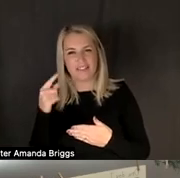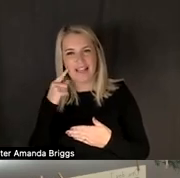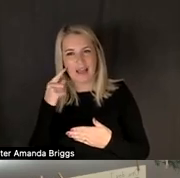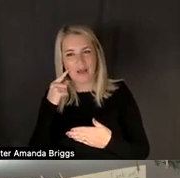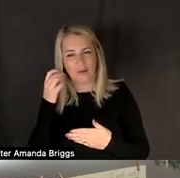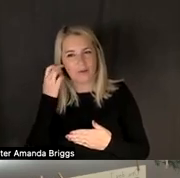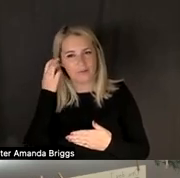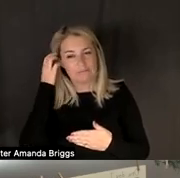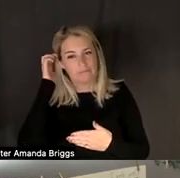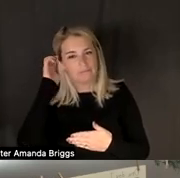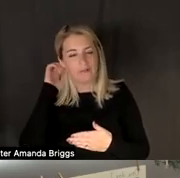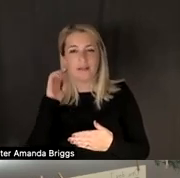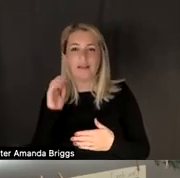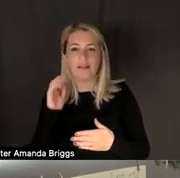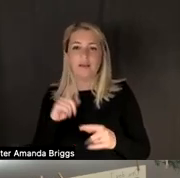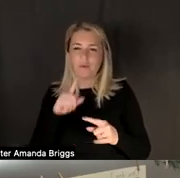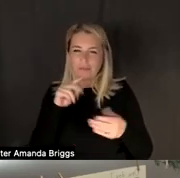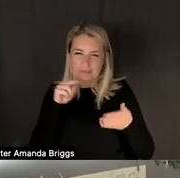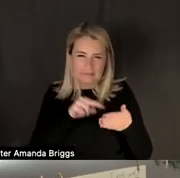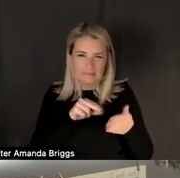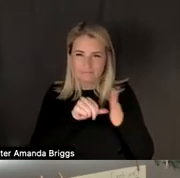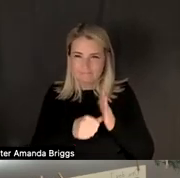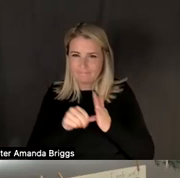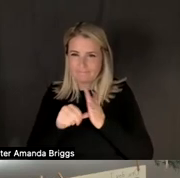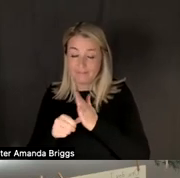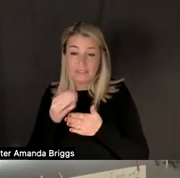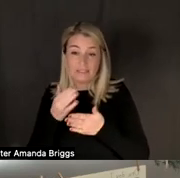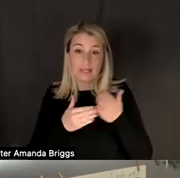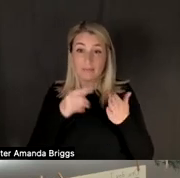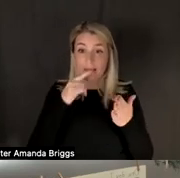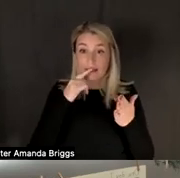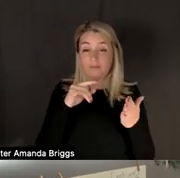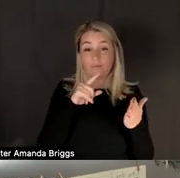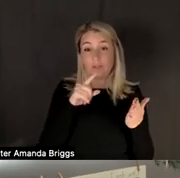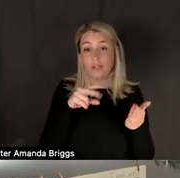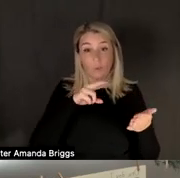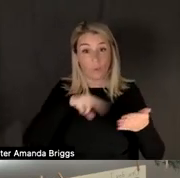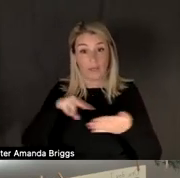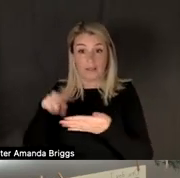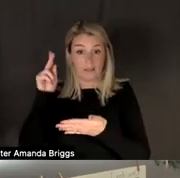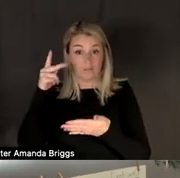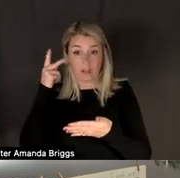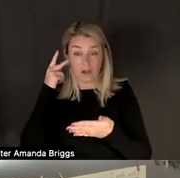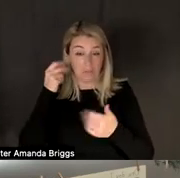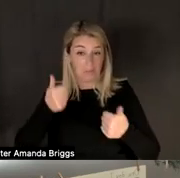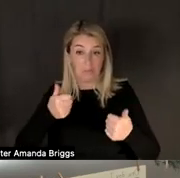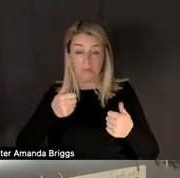So we really hone in on those skills, and some kids can just really read the phonics skill. Some kids could